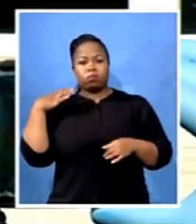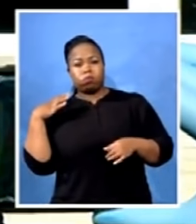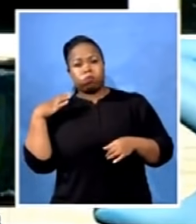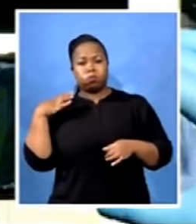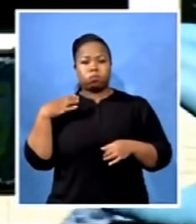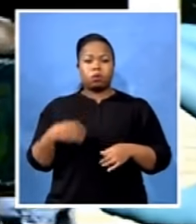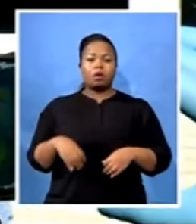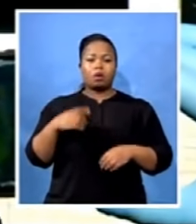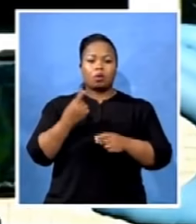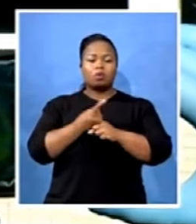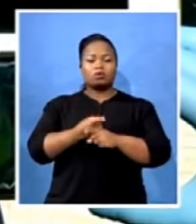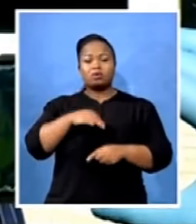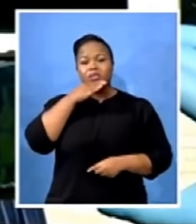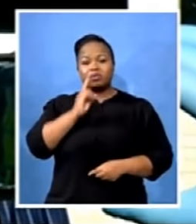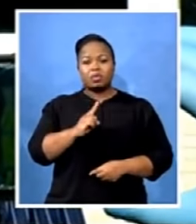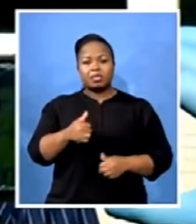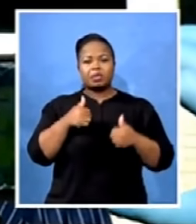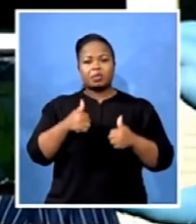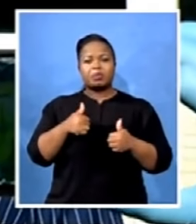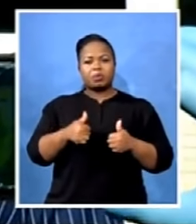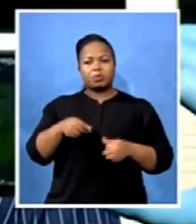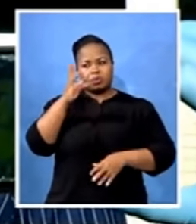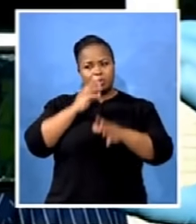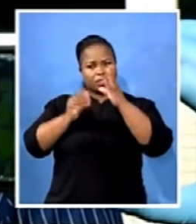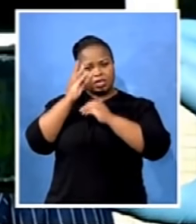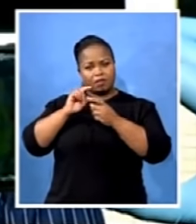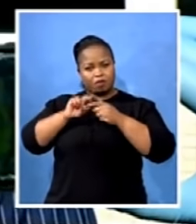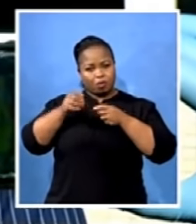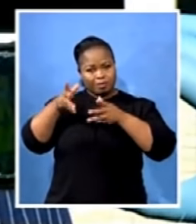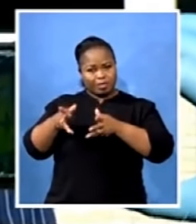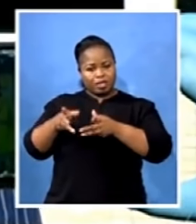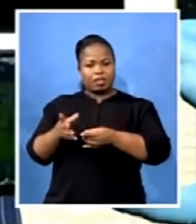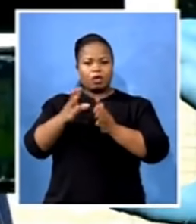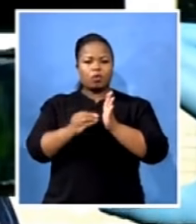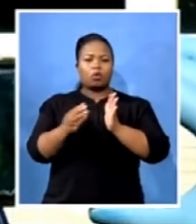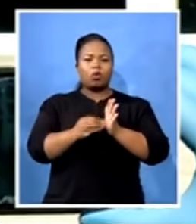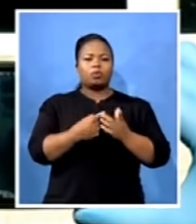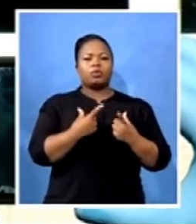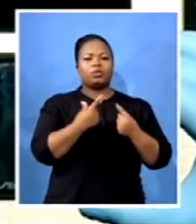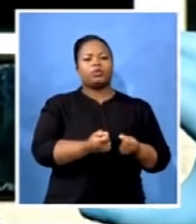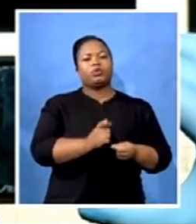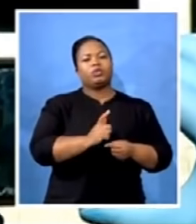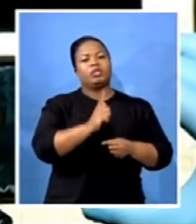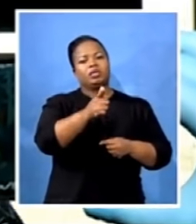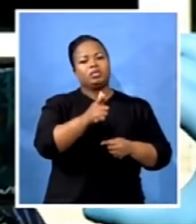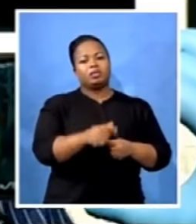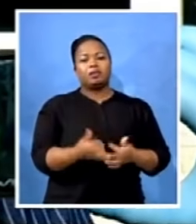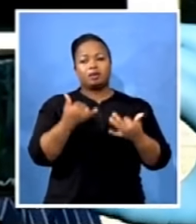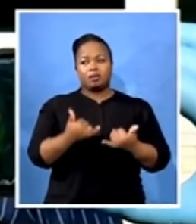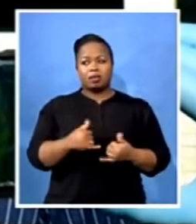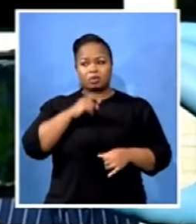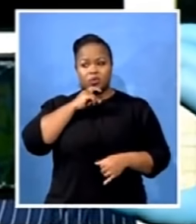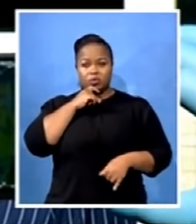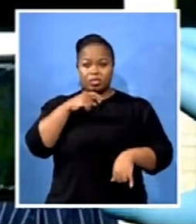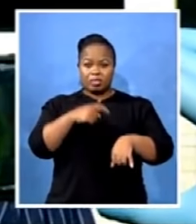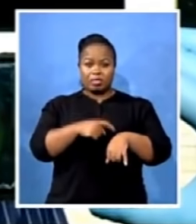out of this must be replicated that side. But use the period where we have closed down Metro Rail throughout